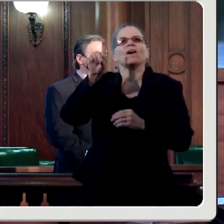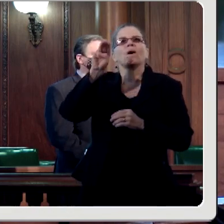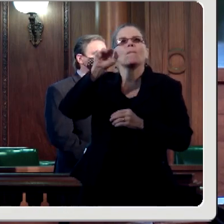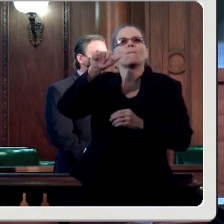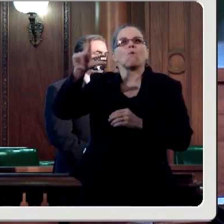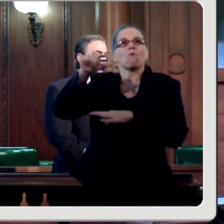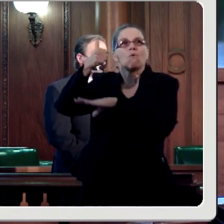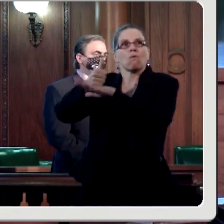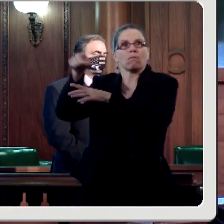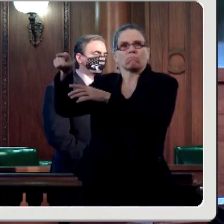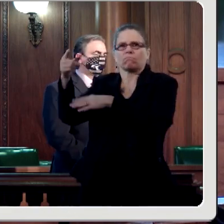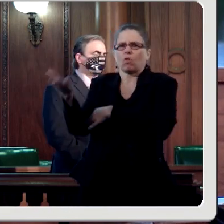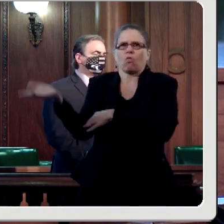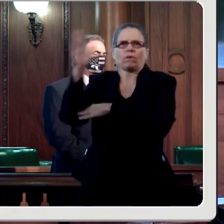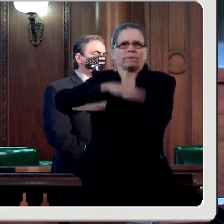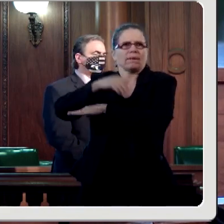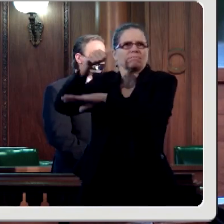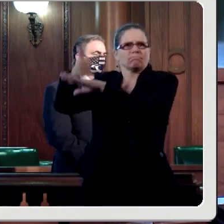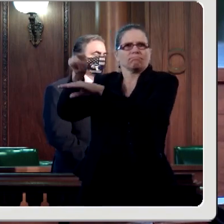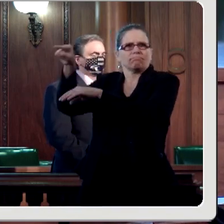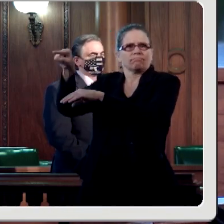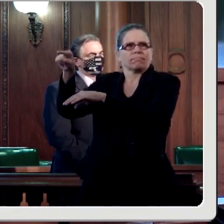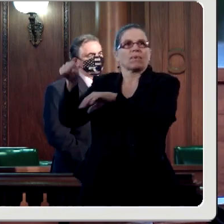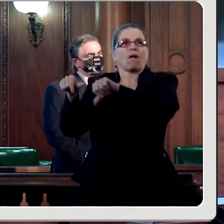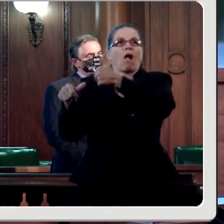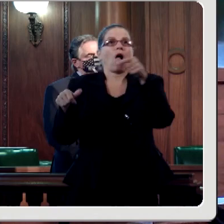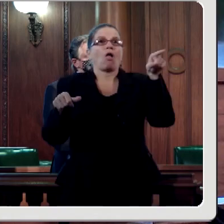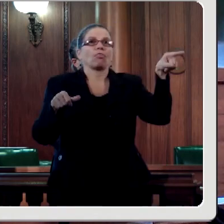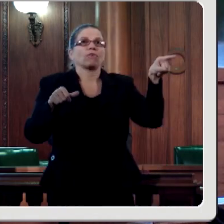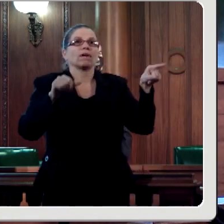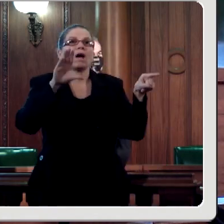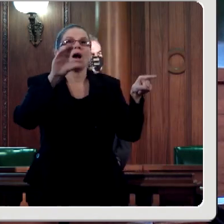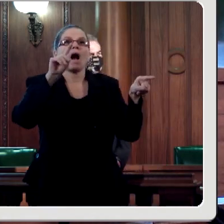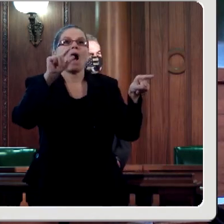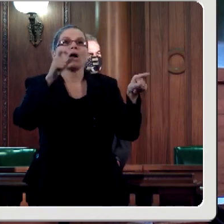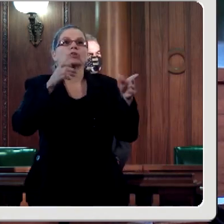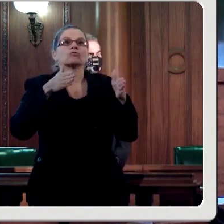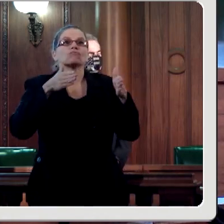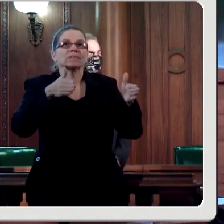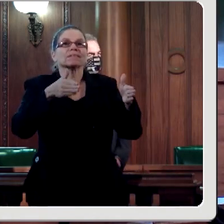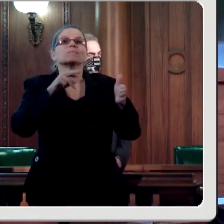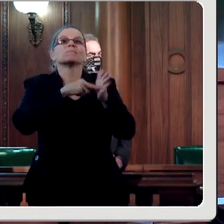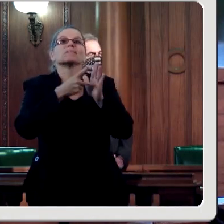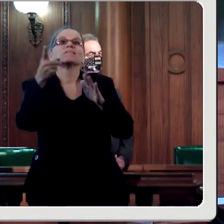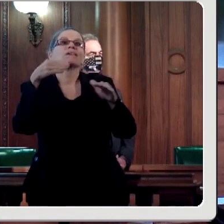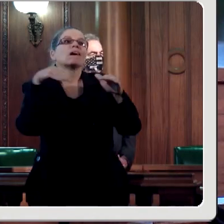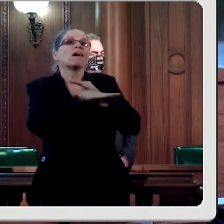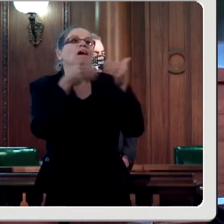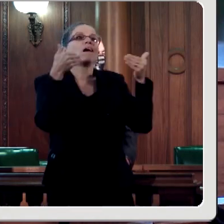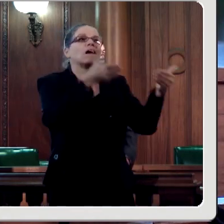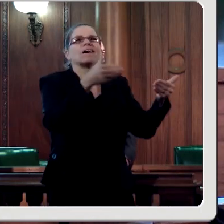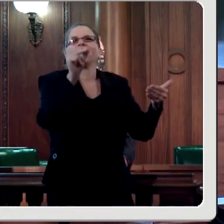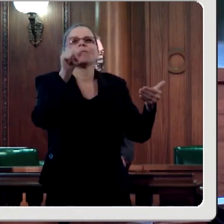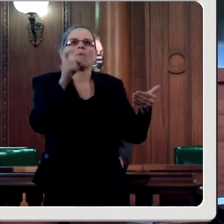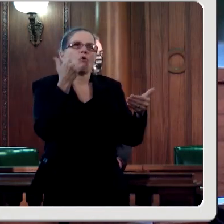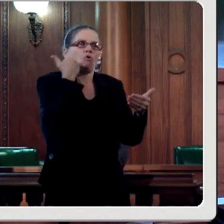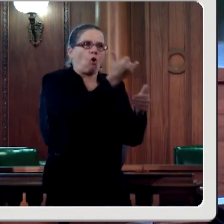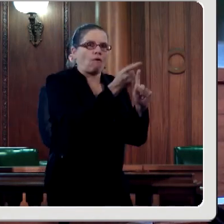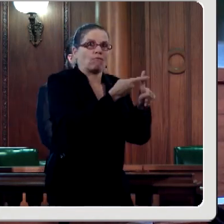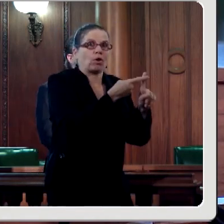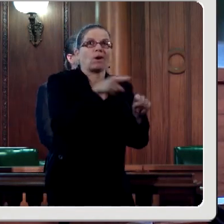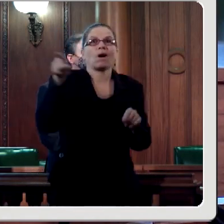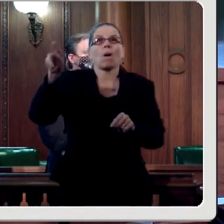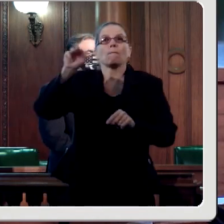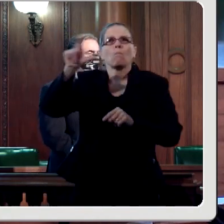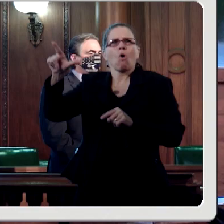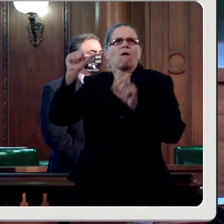but their Cottage Street site is by appointment. AFC Urgent Care is still testing. Cooley